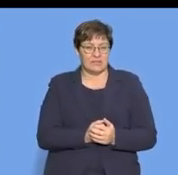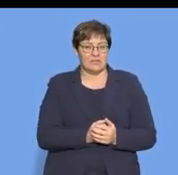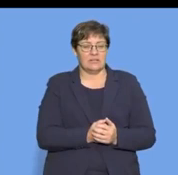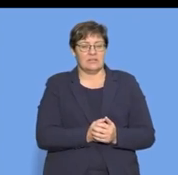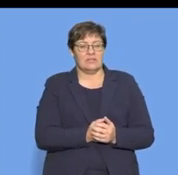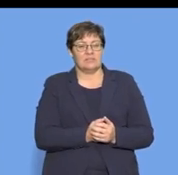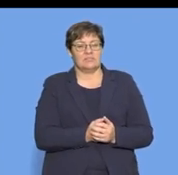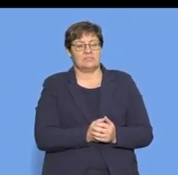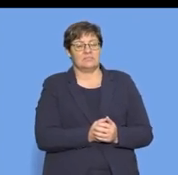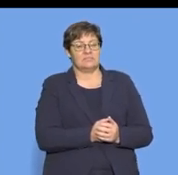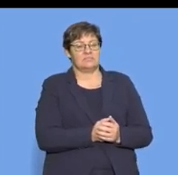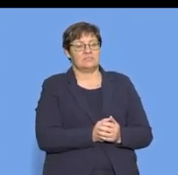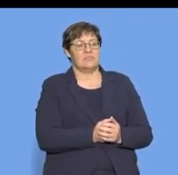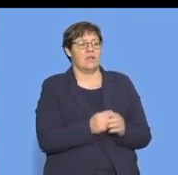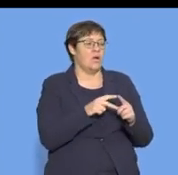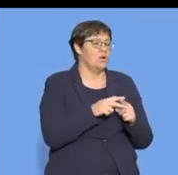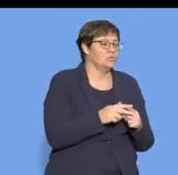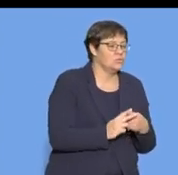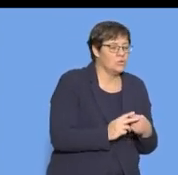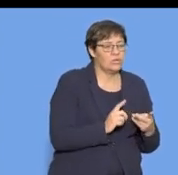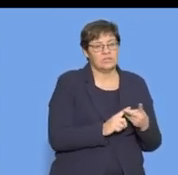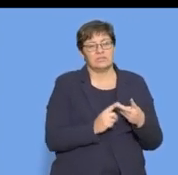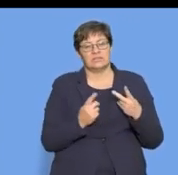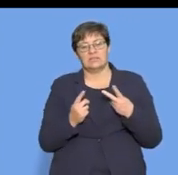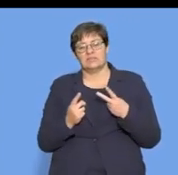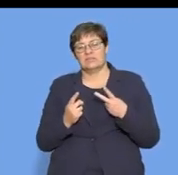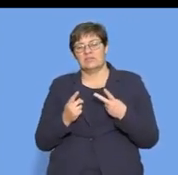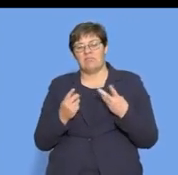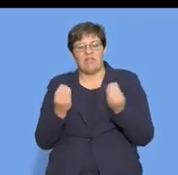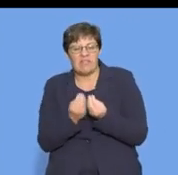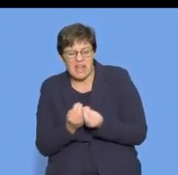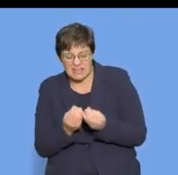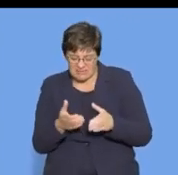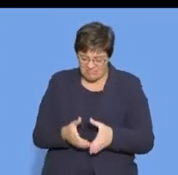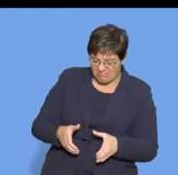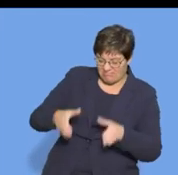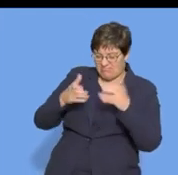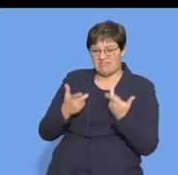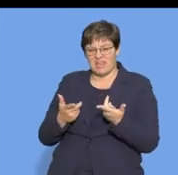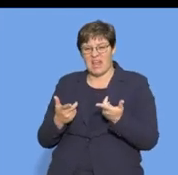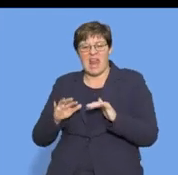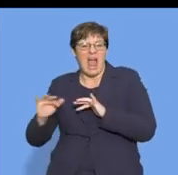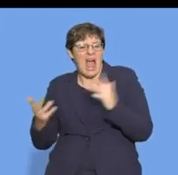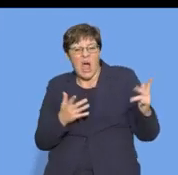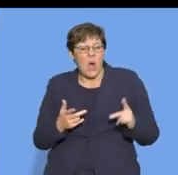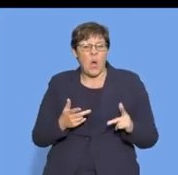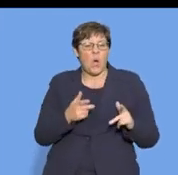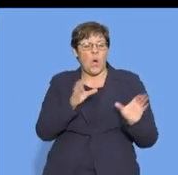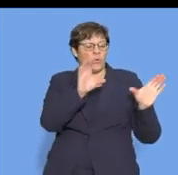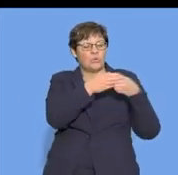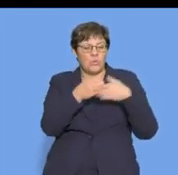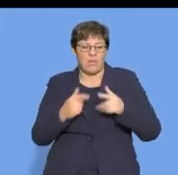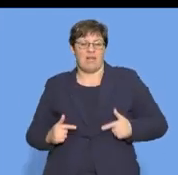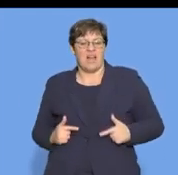evidence is all the tools and the implements and the ornaments and the way in